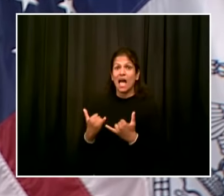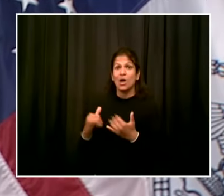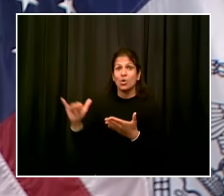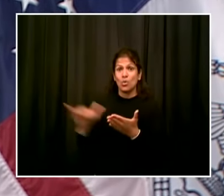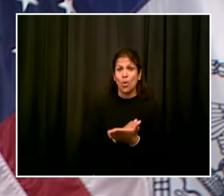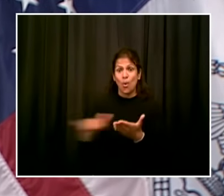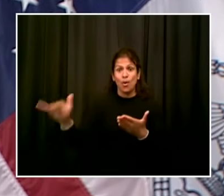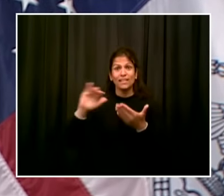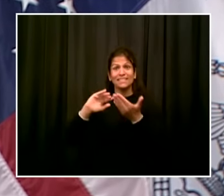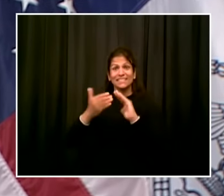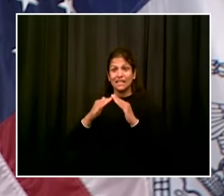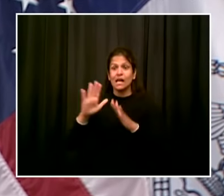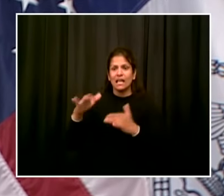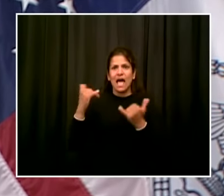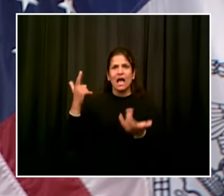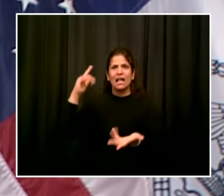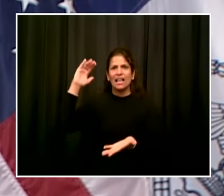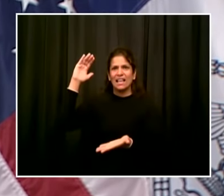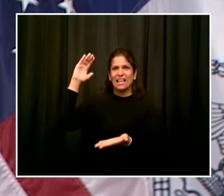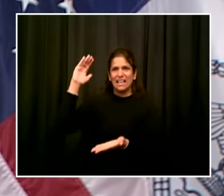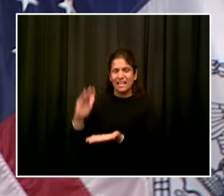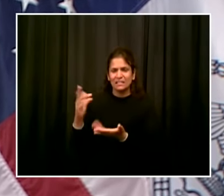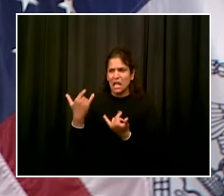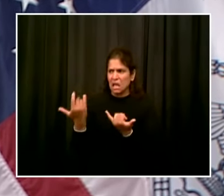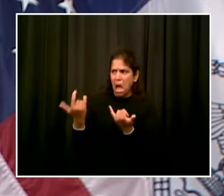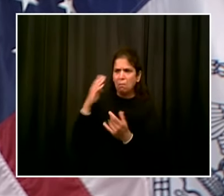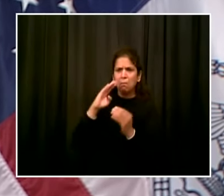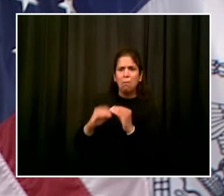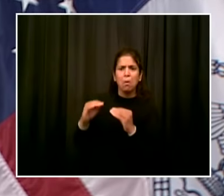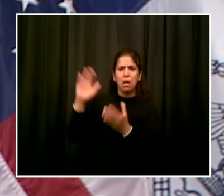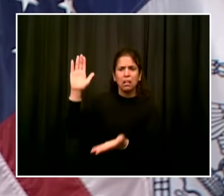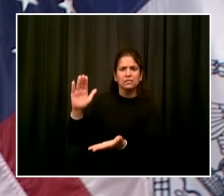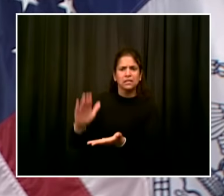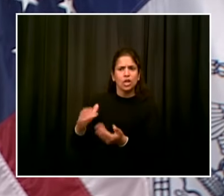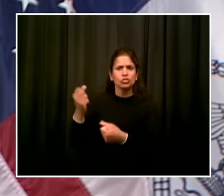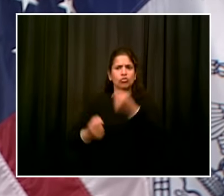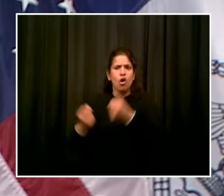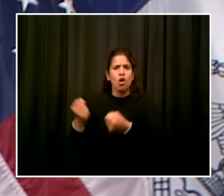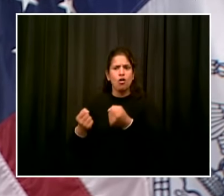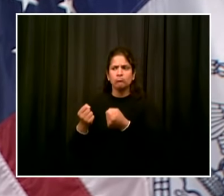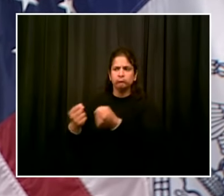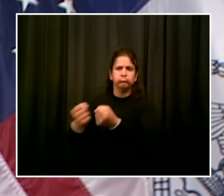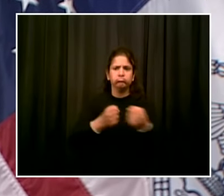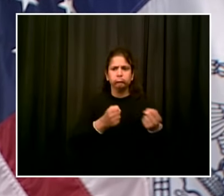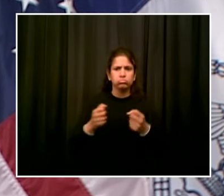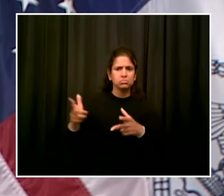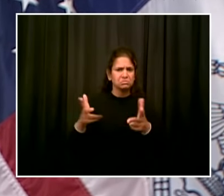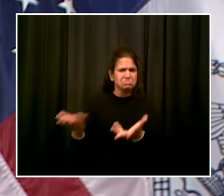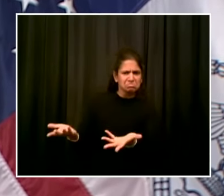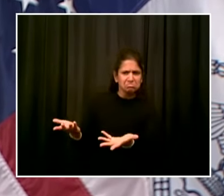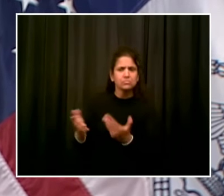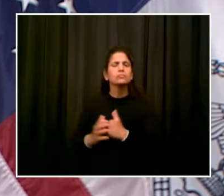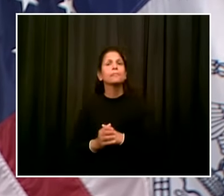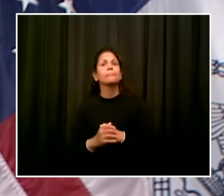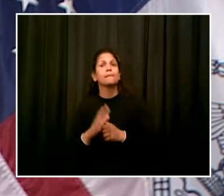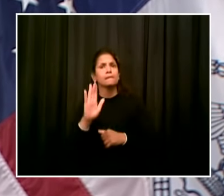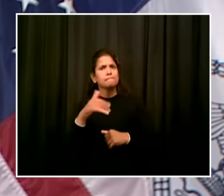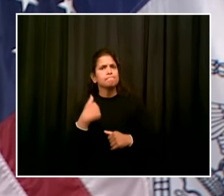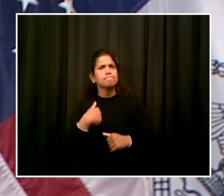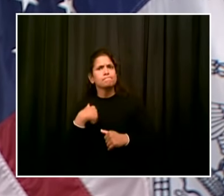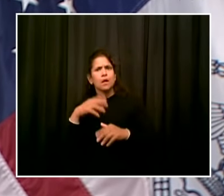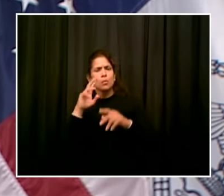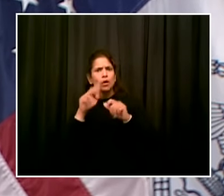this is where we're starting, is having to make adjustments as we go along, but we'll keep assessing it. And things we do right now may not be what we do in the future, but